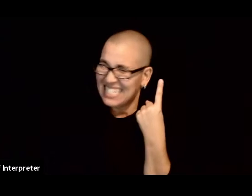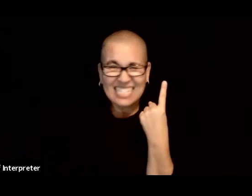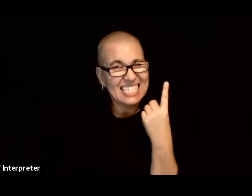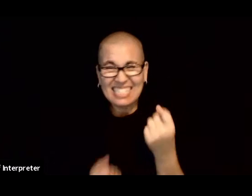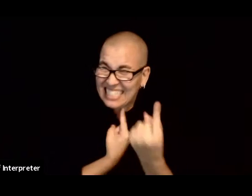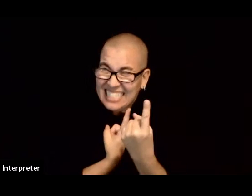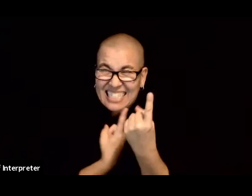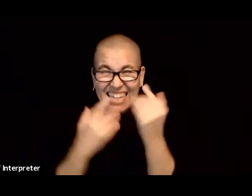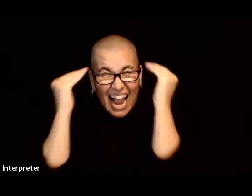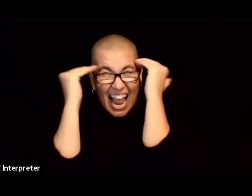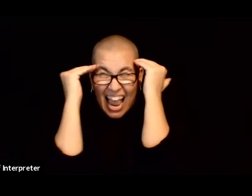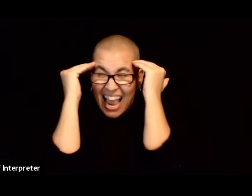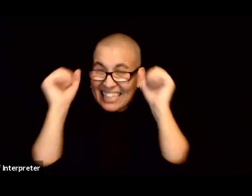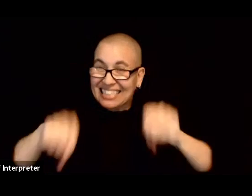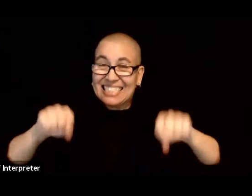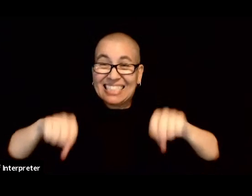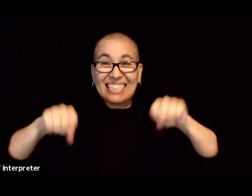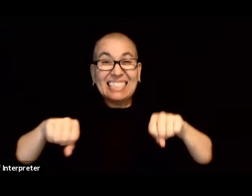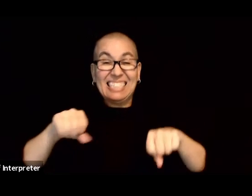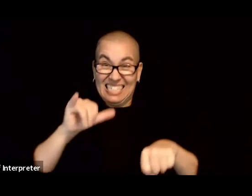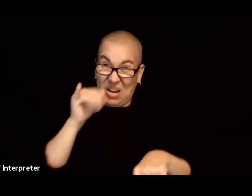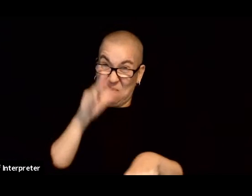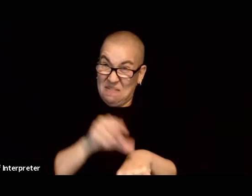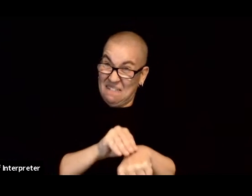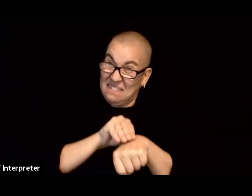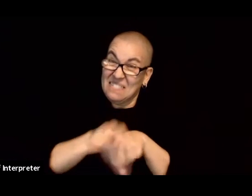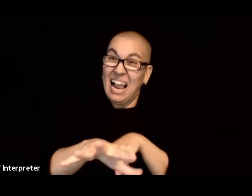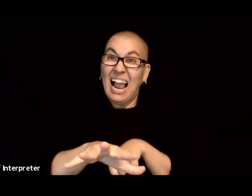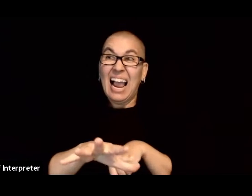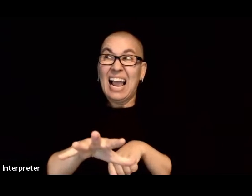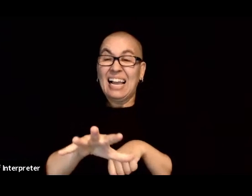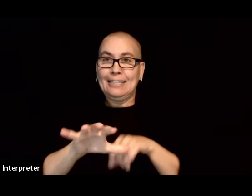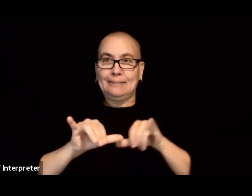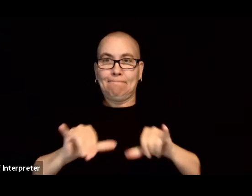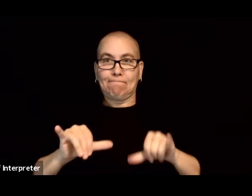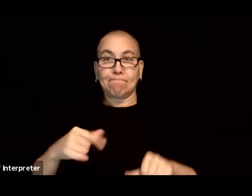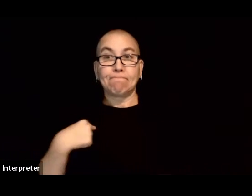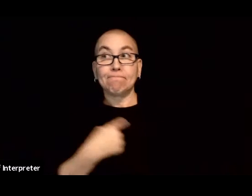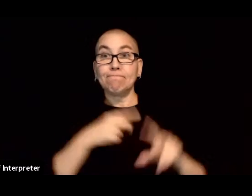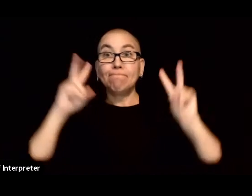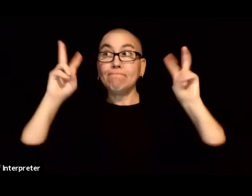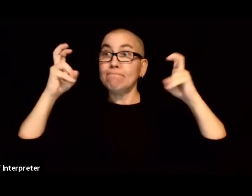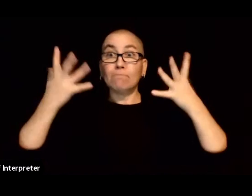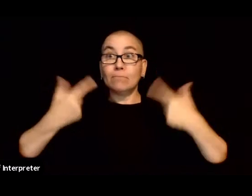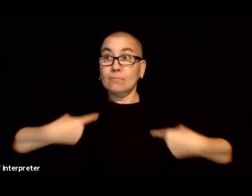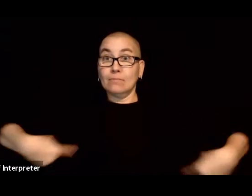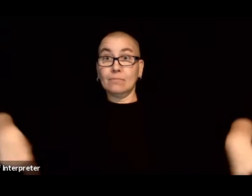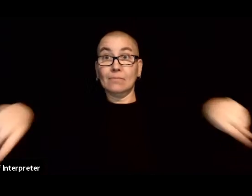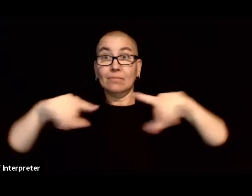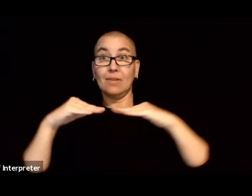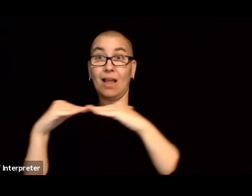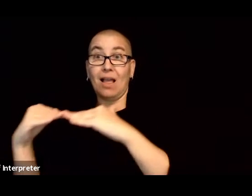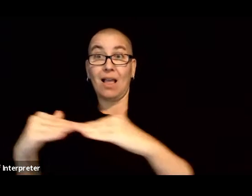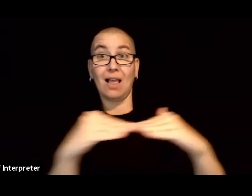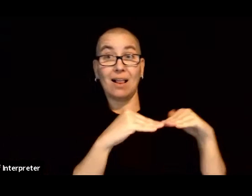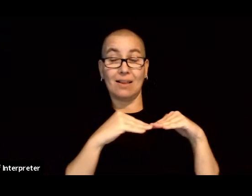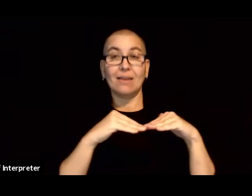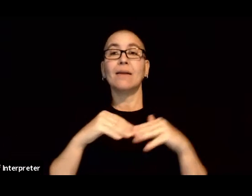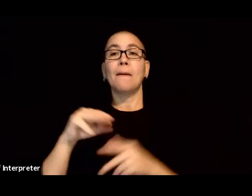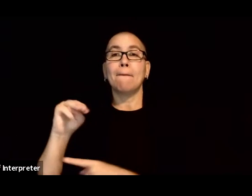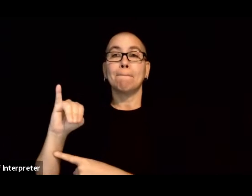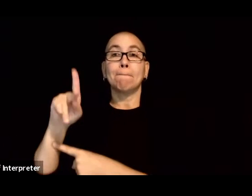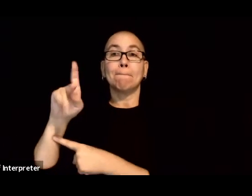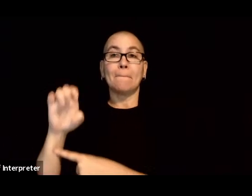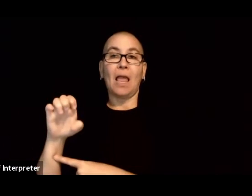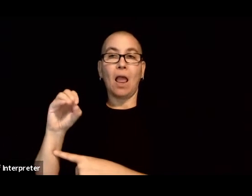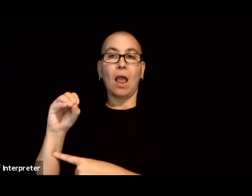quote our colleague Mike Osterholm, who's been saying this a lot in the press, including nationally. That this is